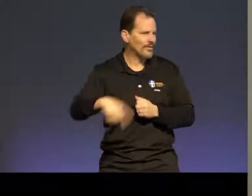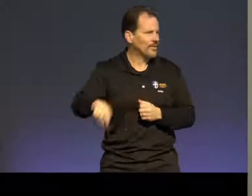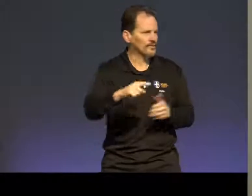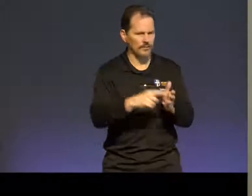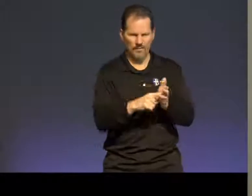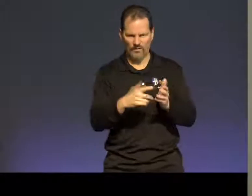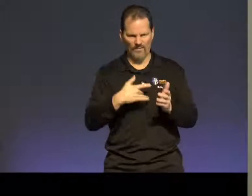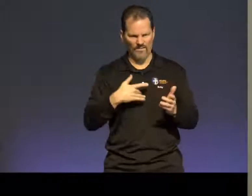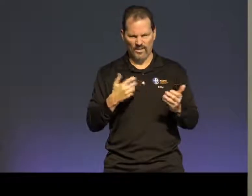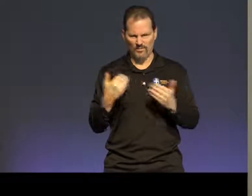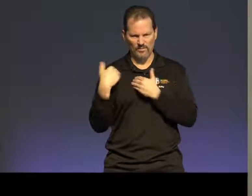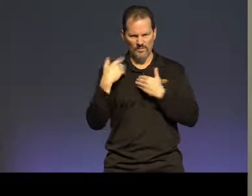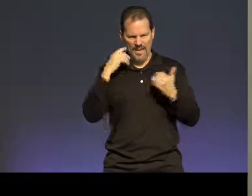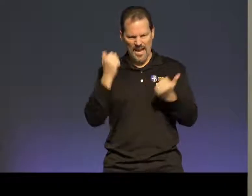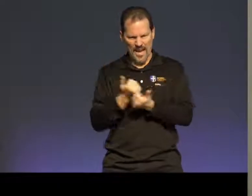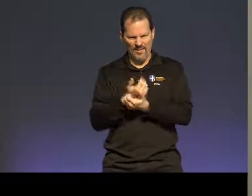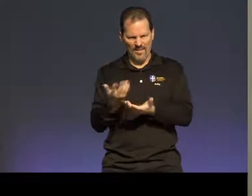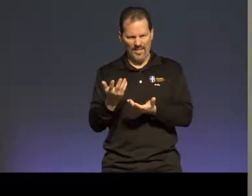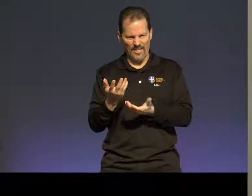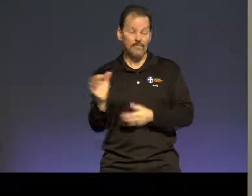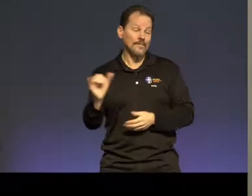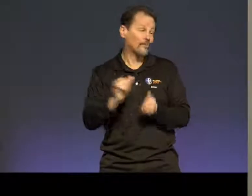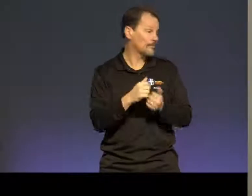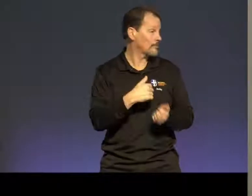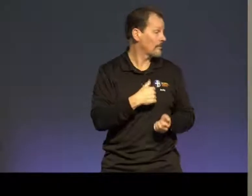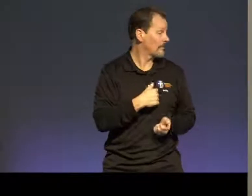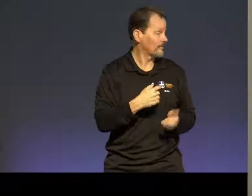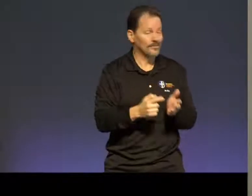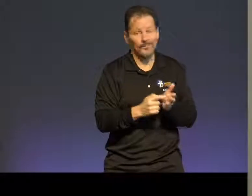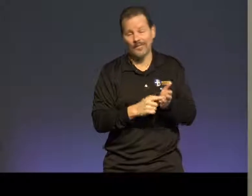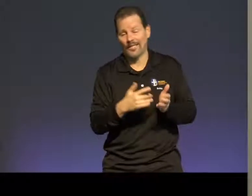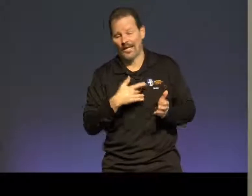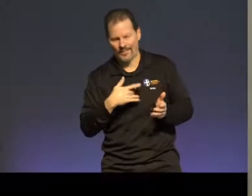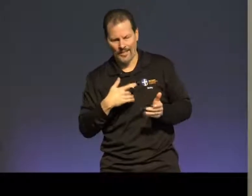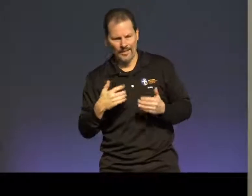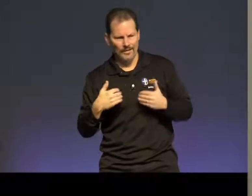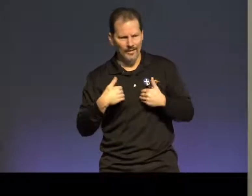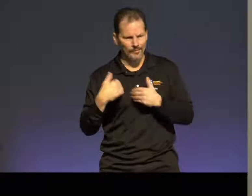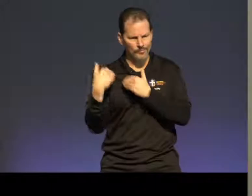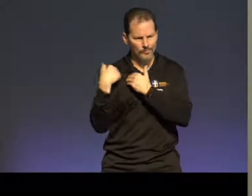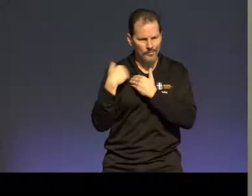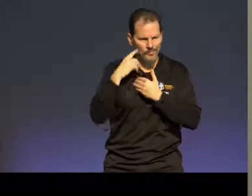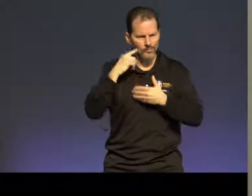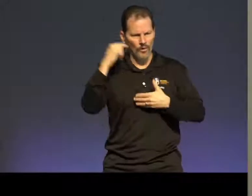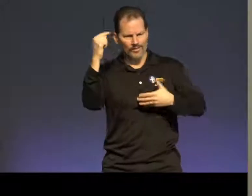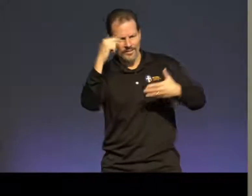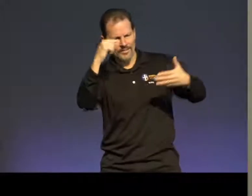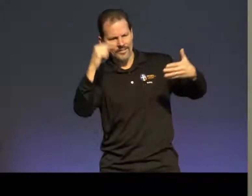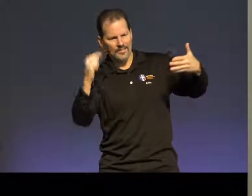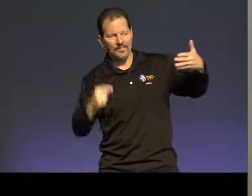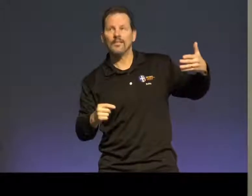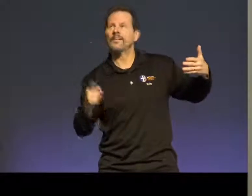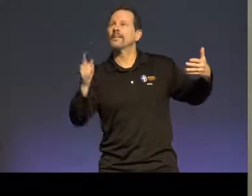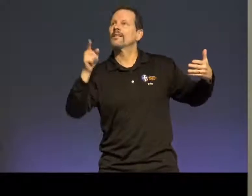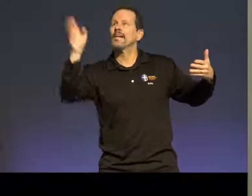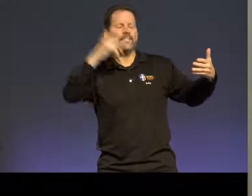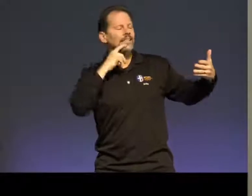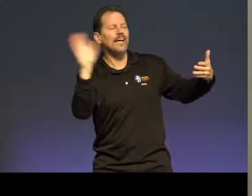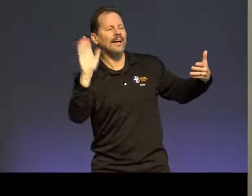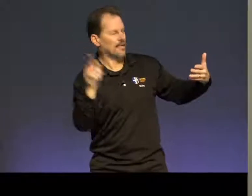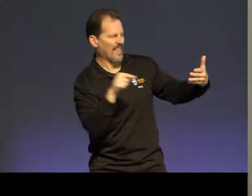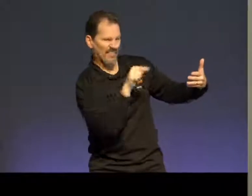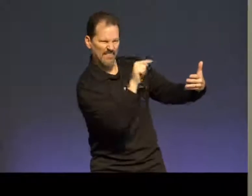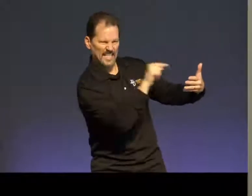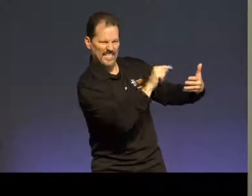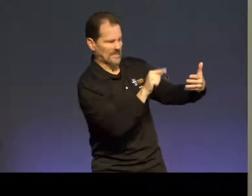Sometimes I'm doing too many things. And God is saying, Nate, I called you to do this. I called you because you are this way, not in